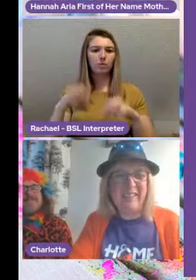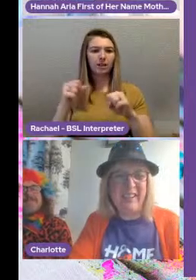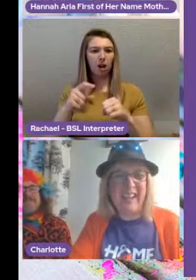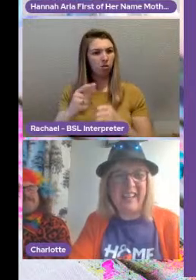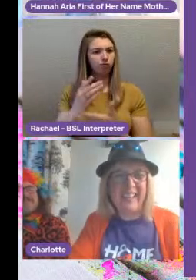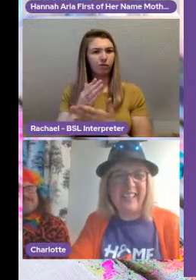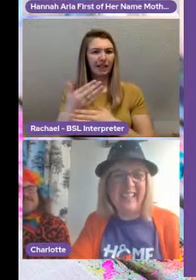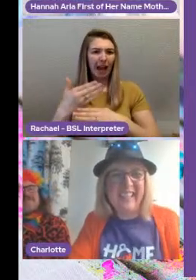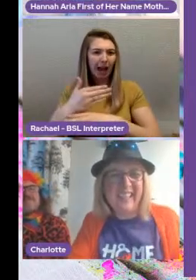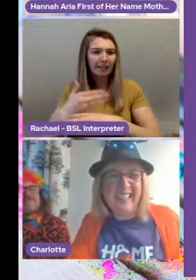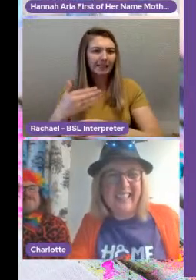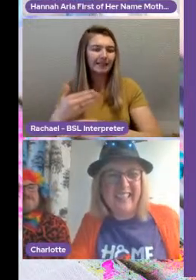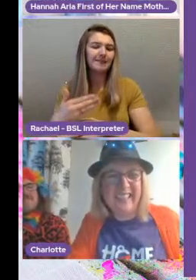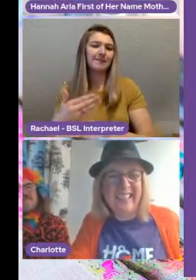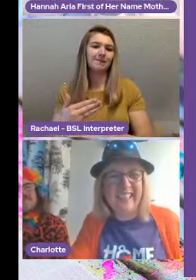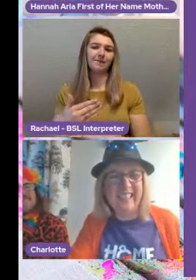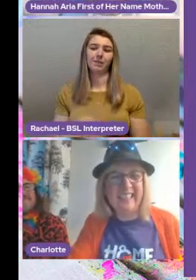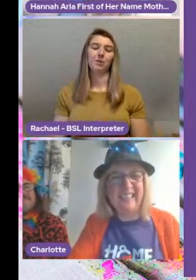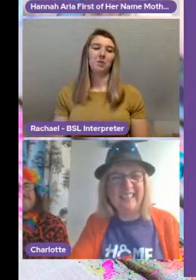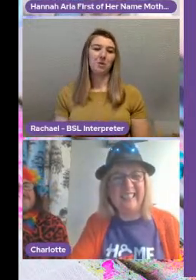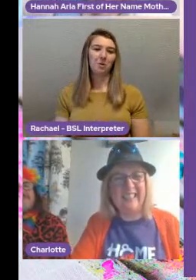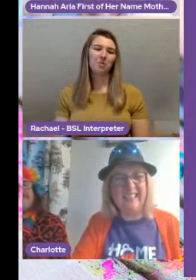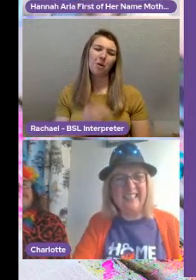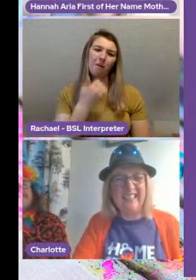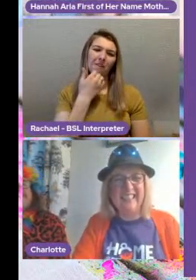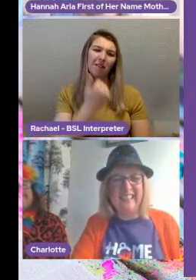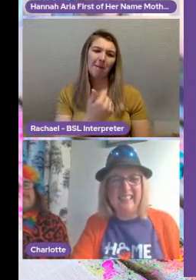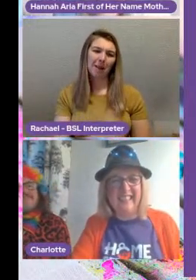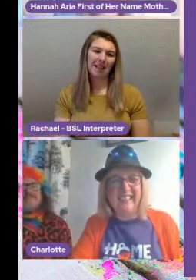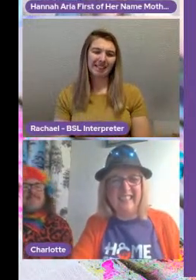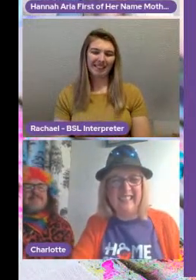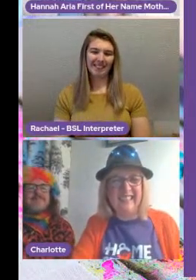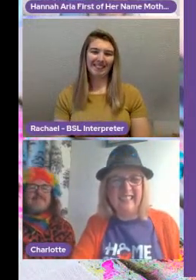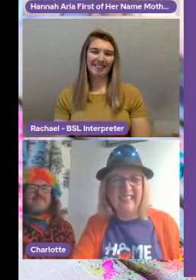well. Yeah, it's great. Fabulous. So